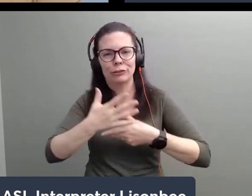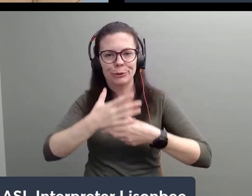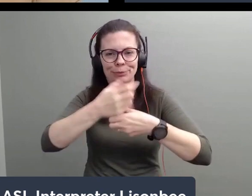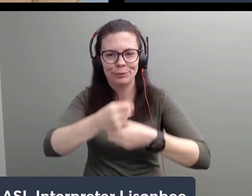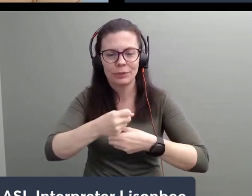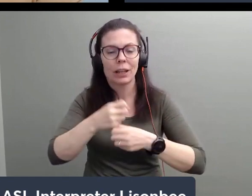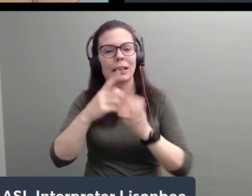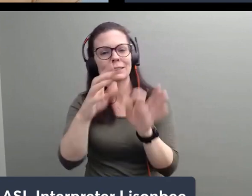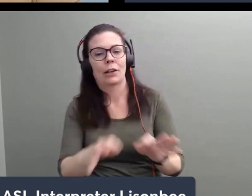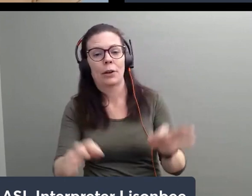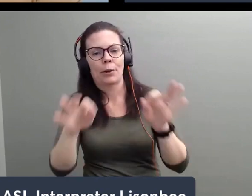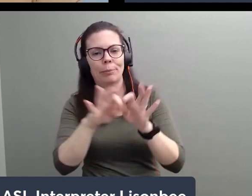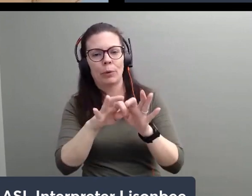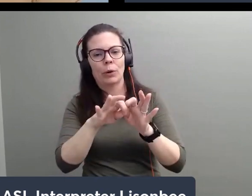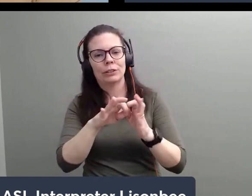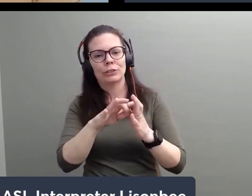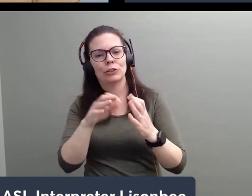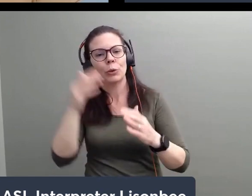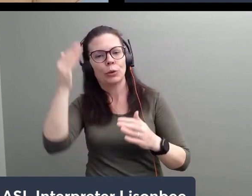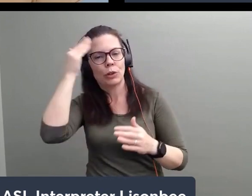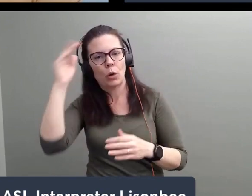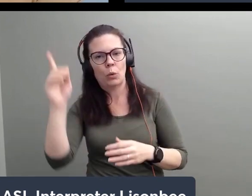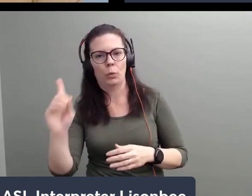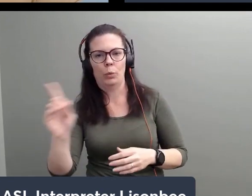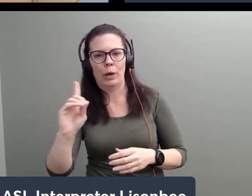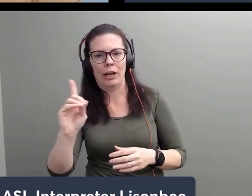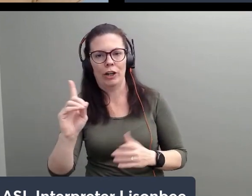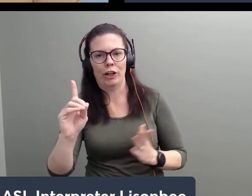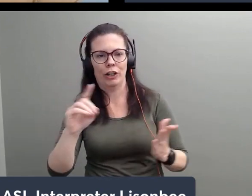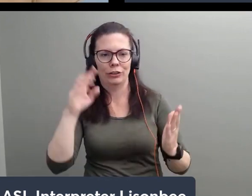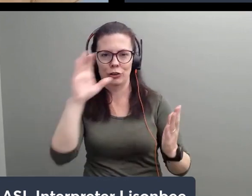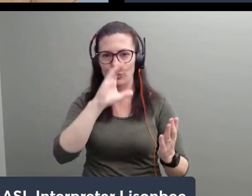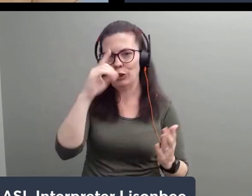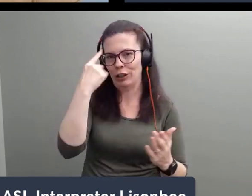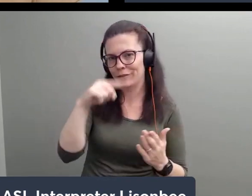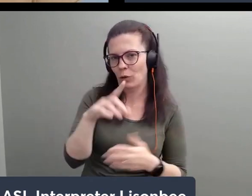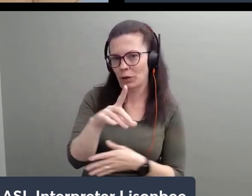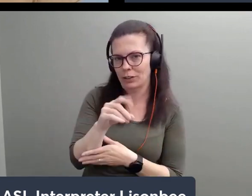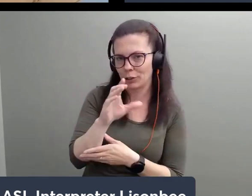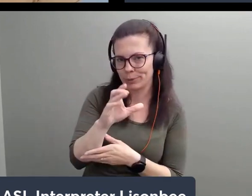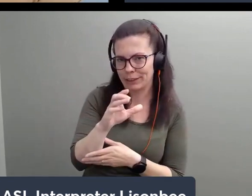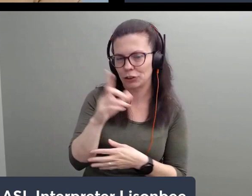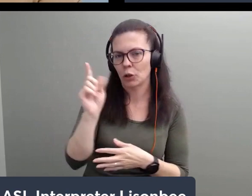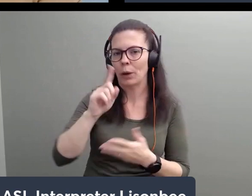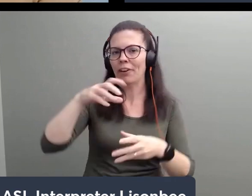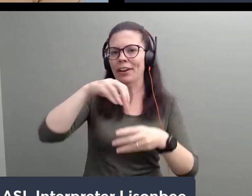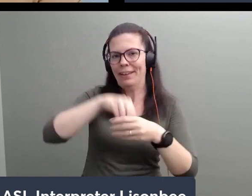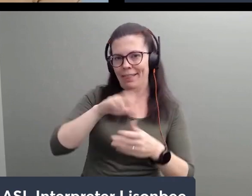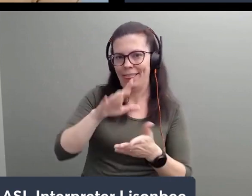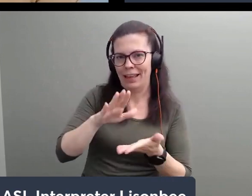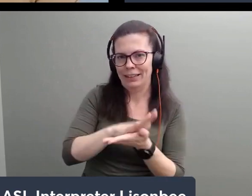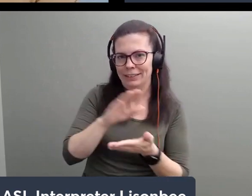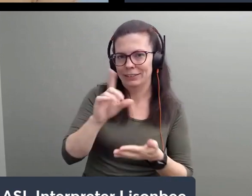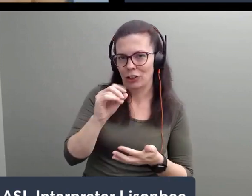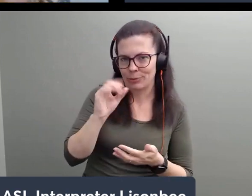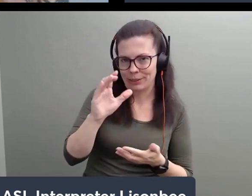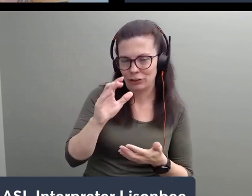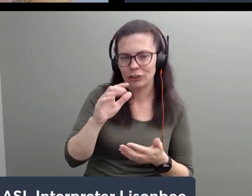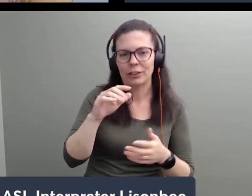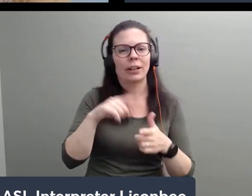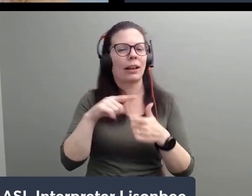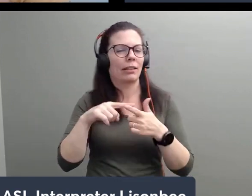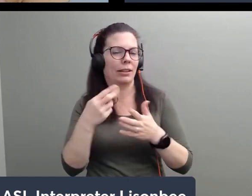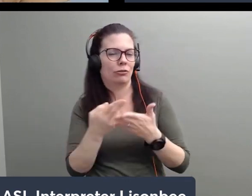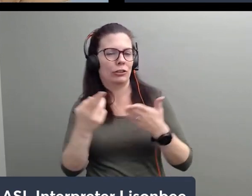it's important to look to know where to look into the documentation and have all of these links handy as part of your day-to-day life